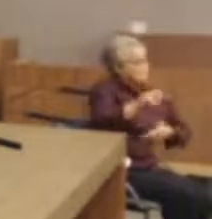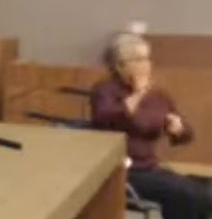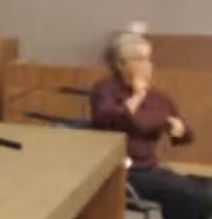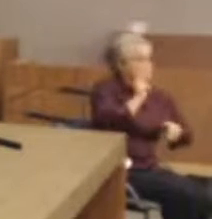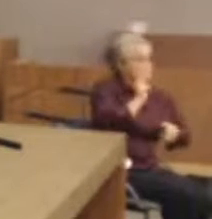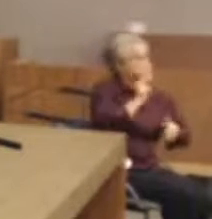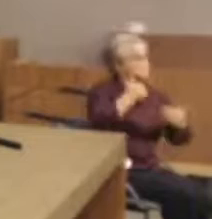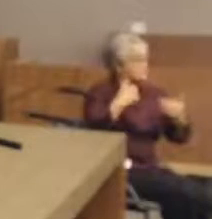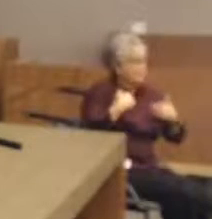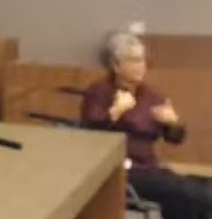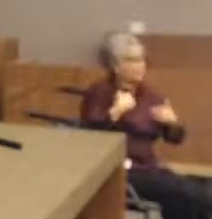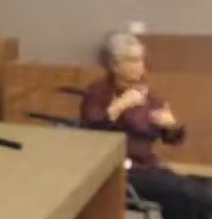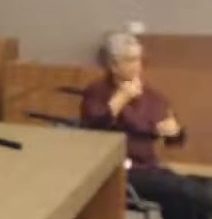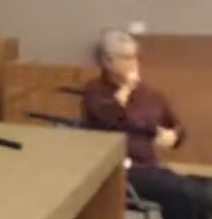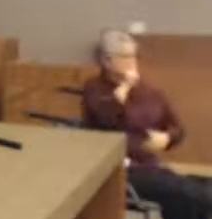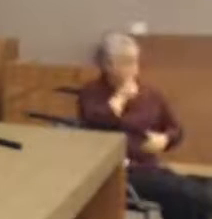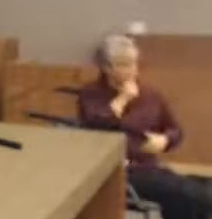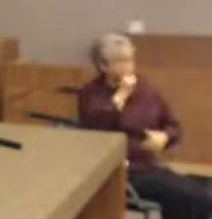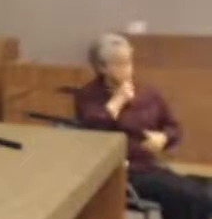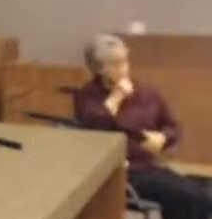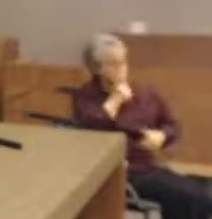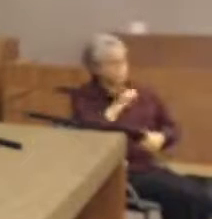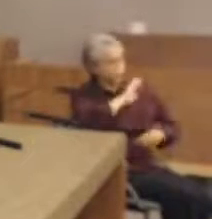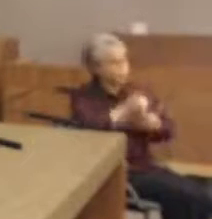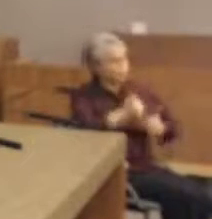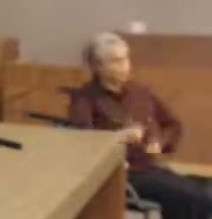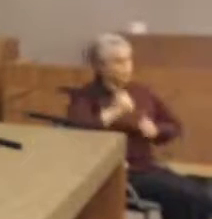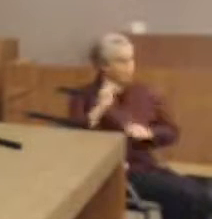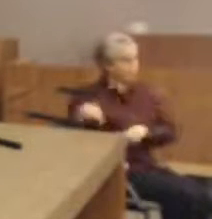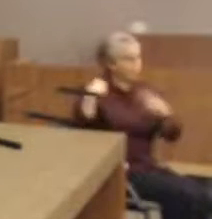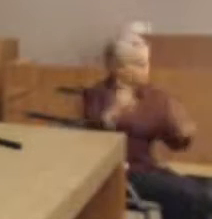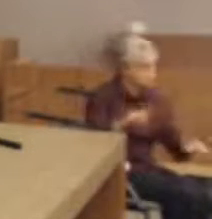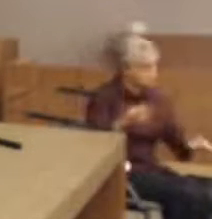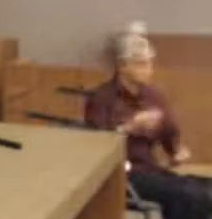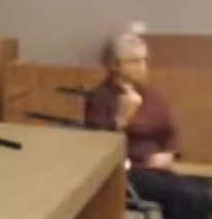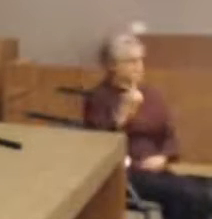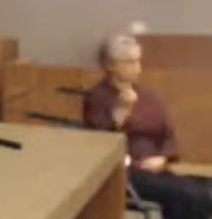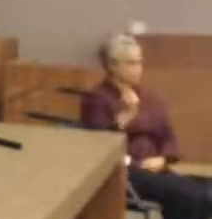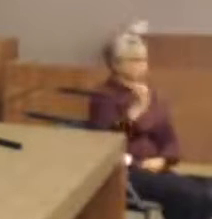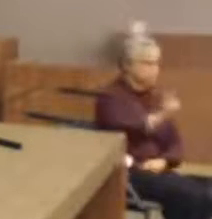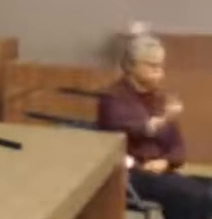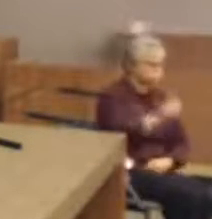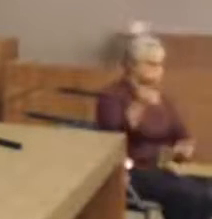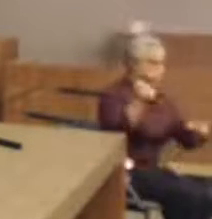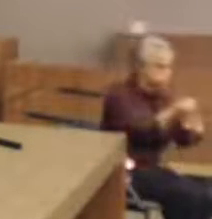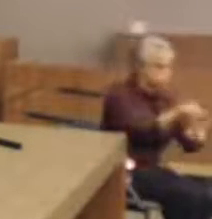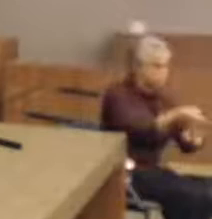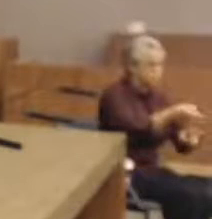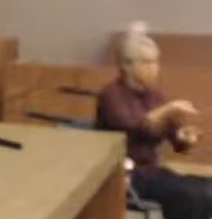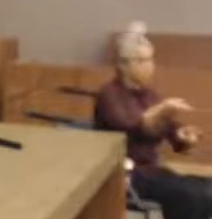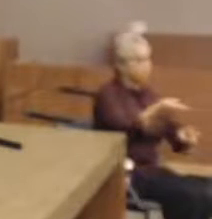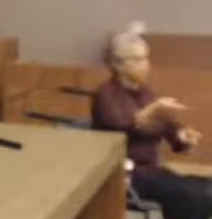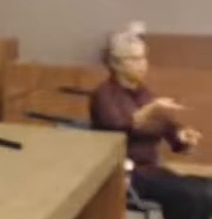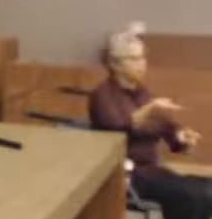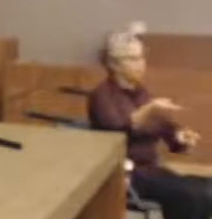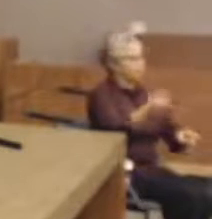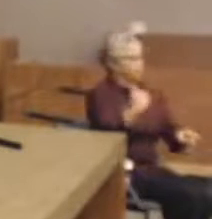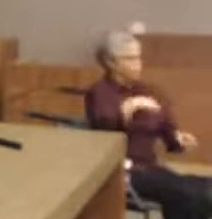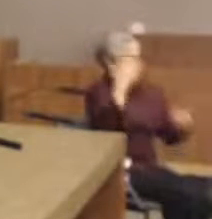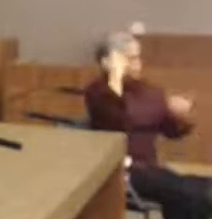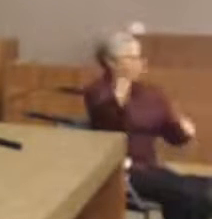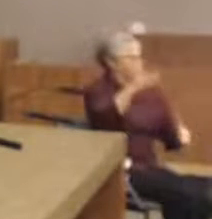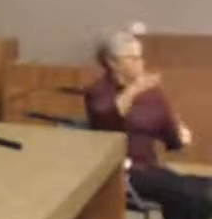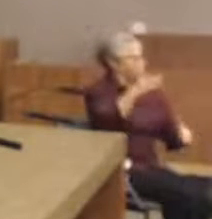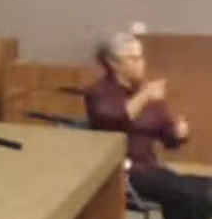comes at them aggressively. They're protecting themselves. All of a sudden they're involved. Doesn't mean they weren't a victim, right? We don't know all of these things that have triggered